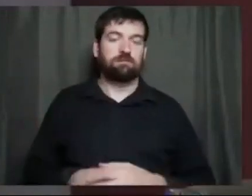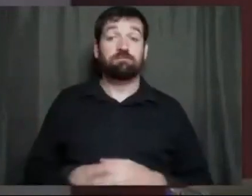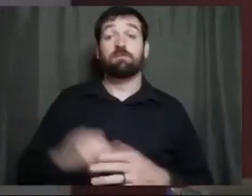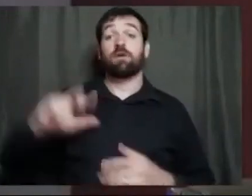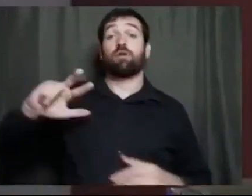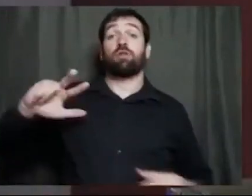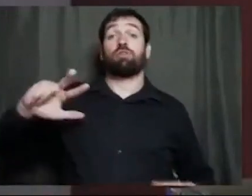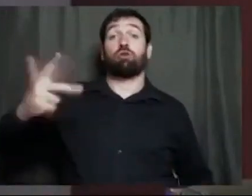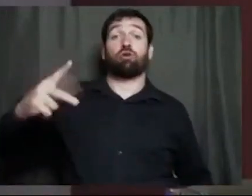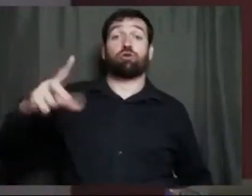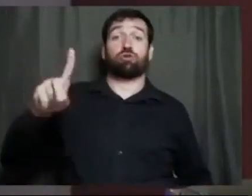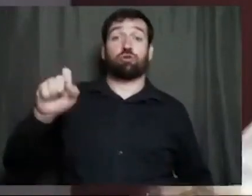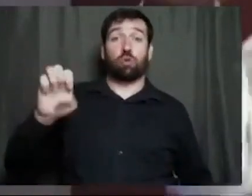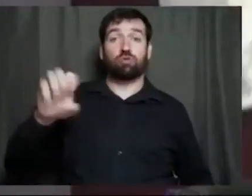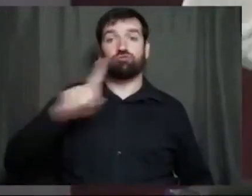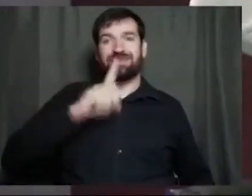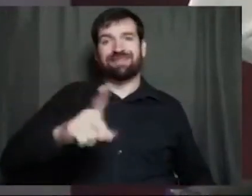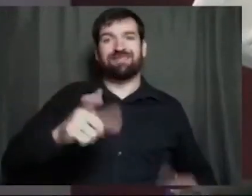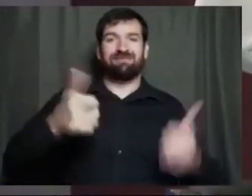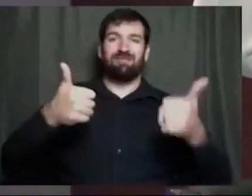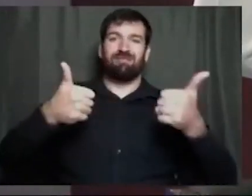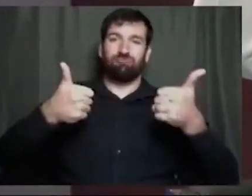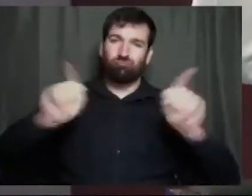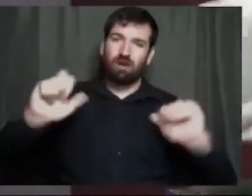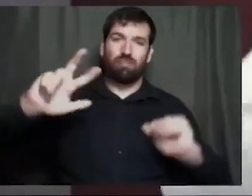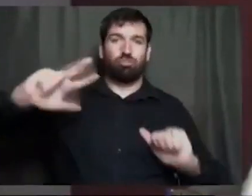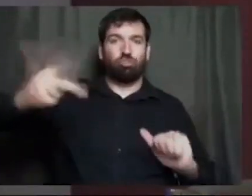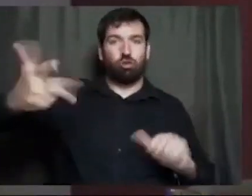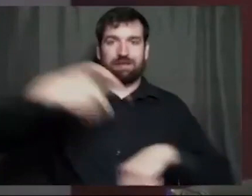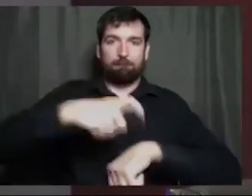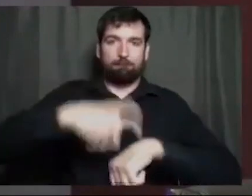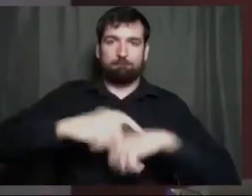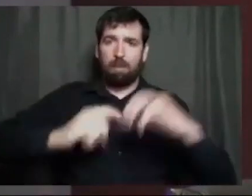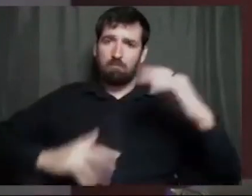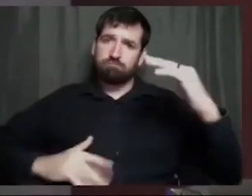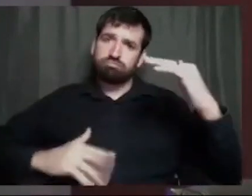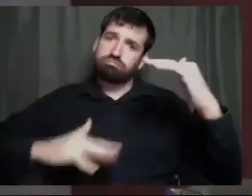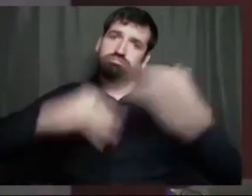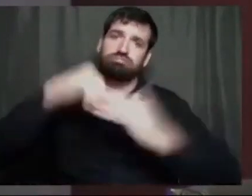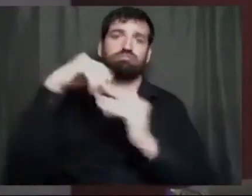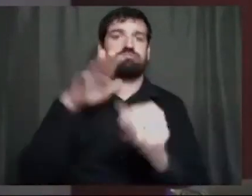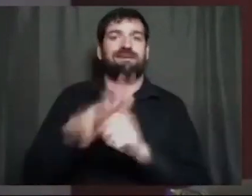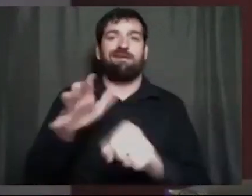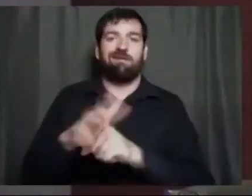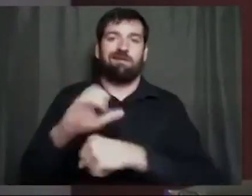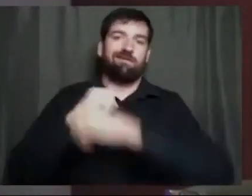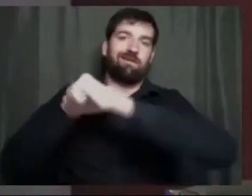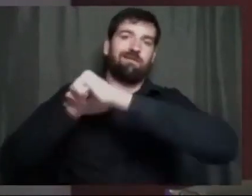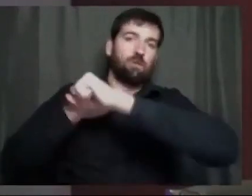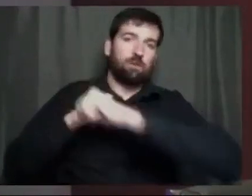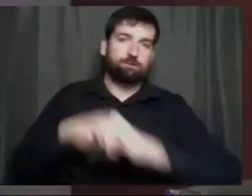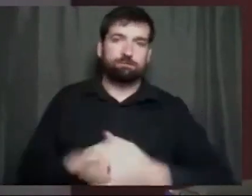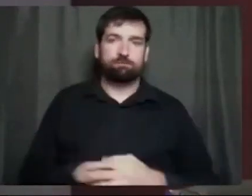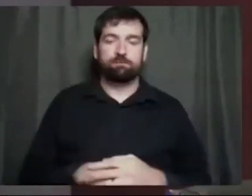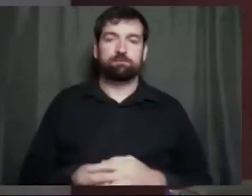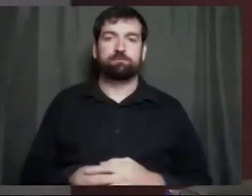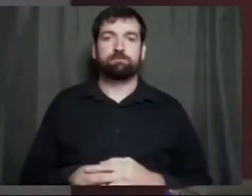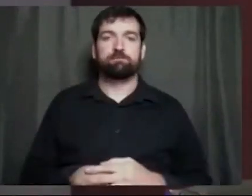3rd attempt to get them up to a level where they need to be to have immunity. So there's not